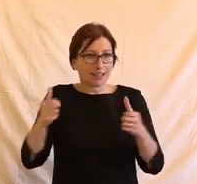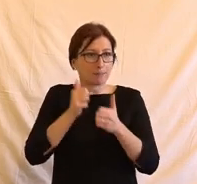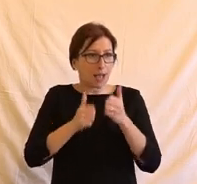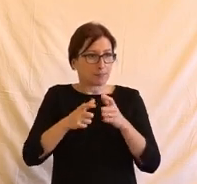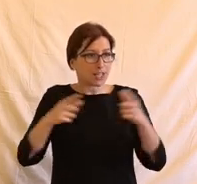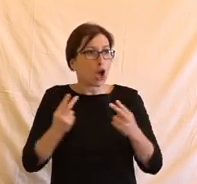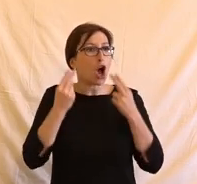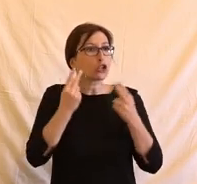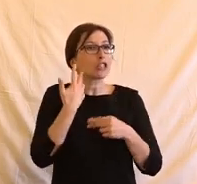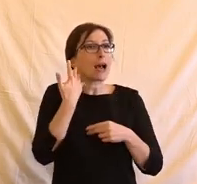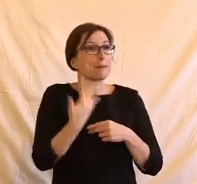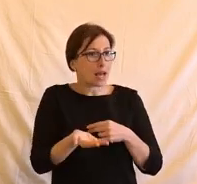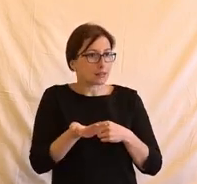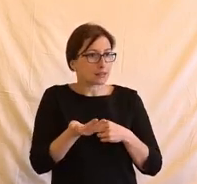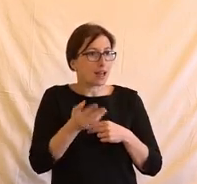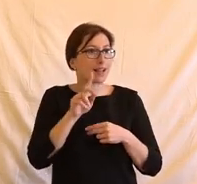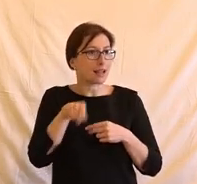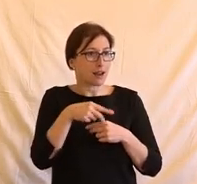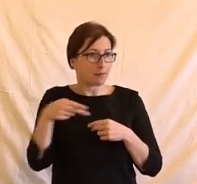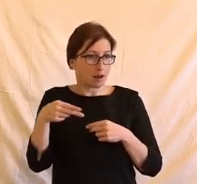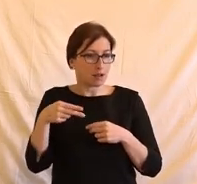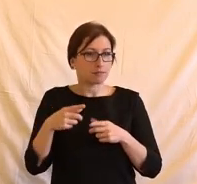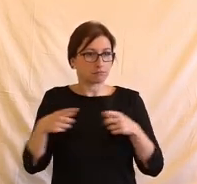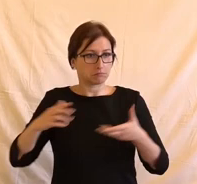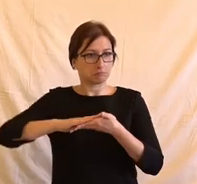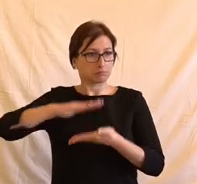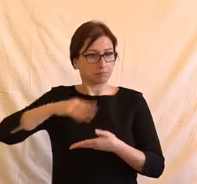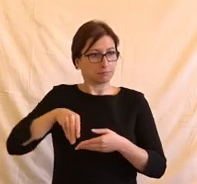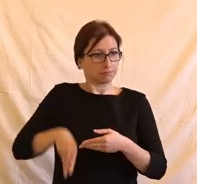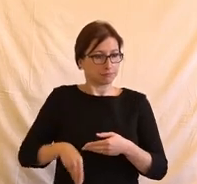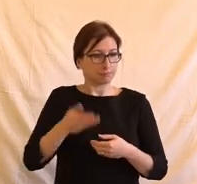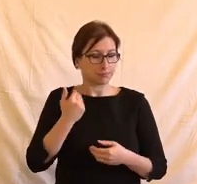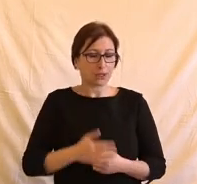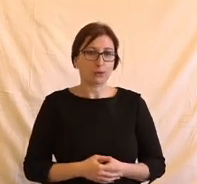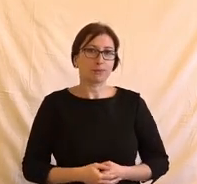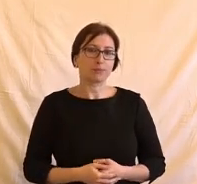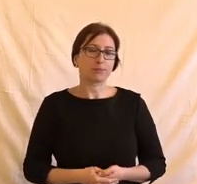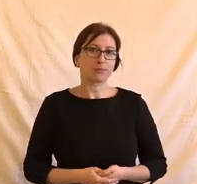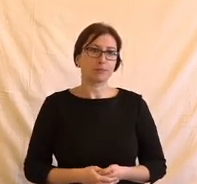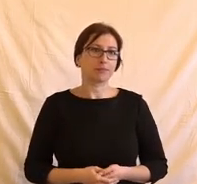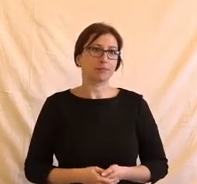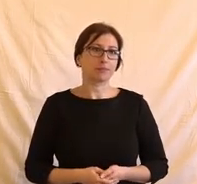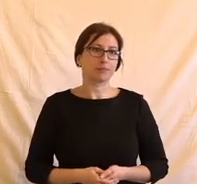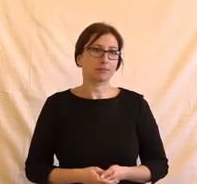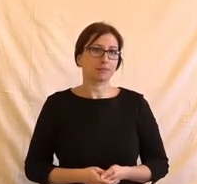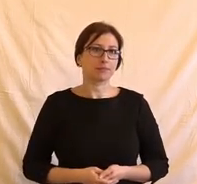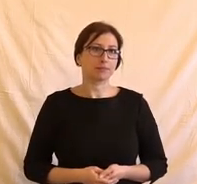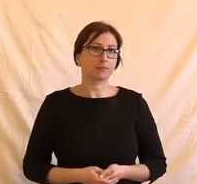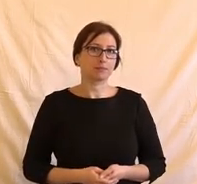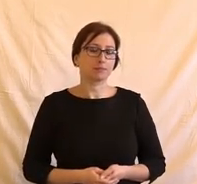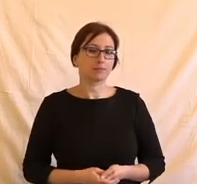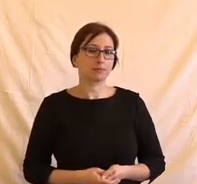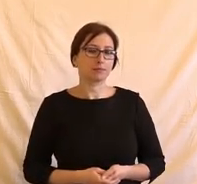v hodnotě 50 liber. The girl behind the bar called